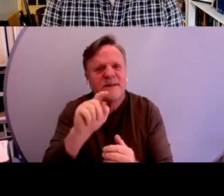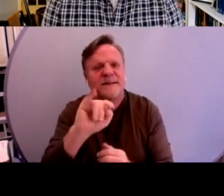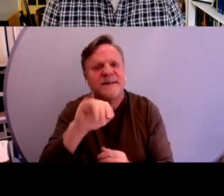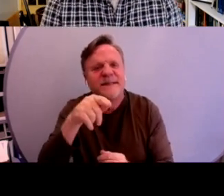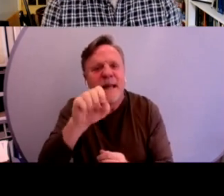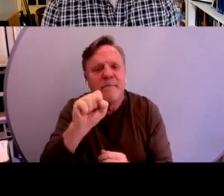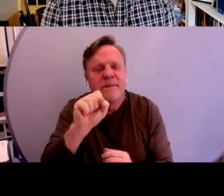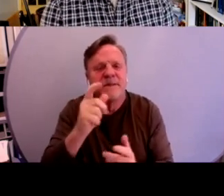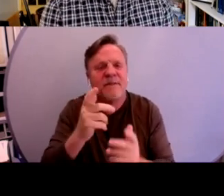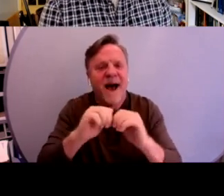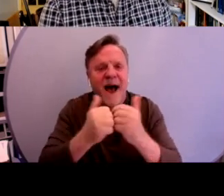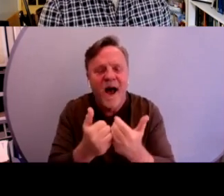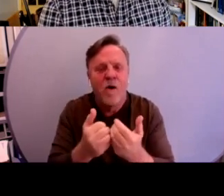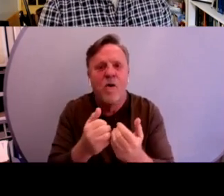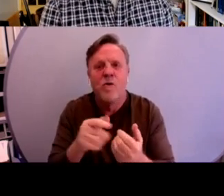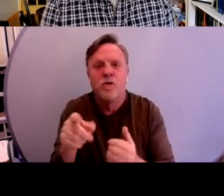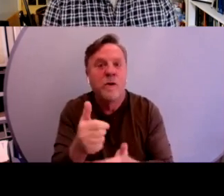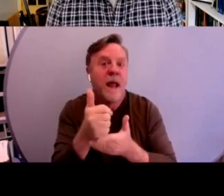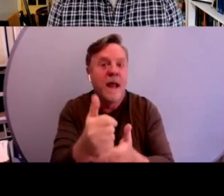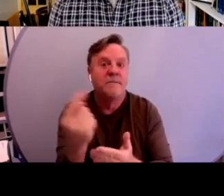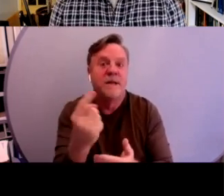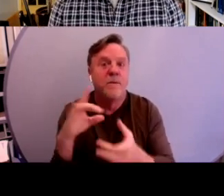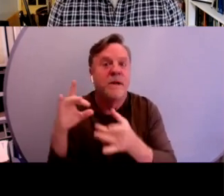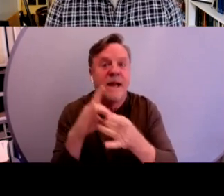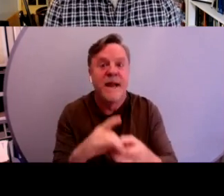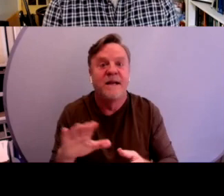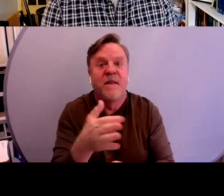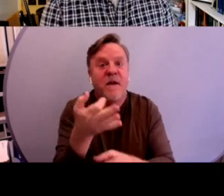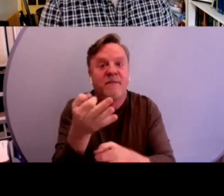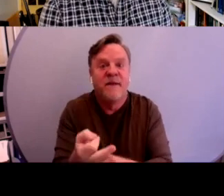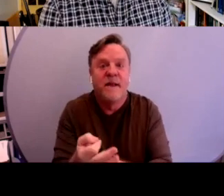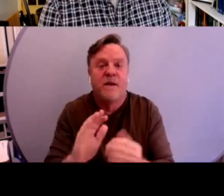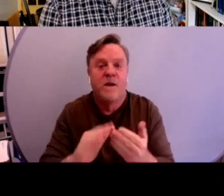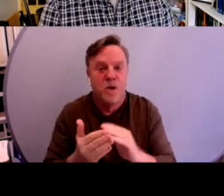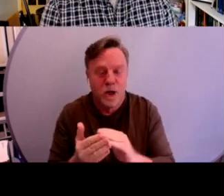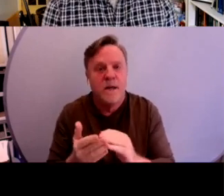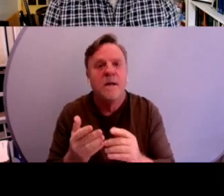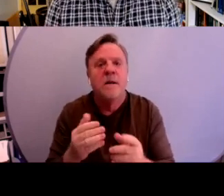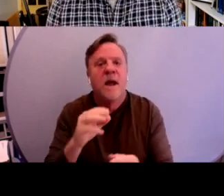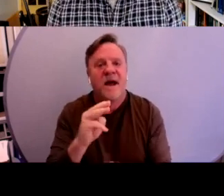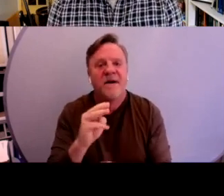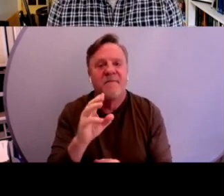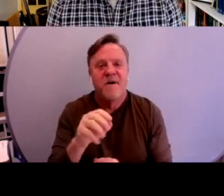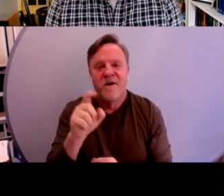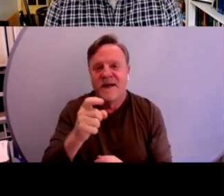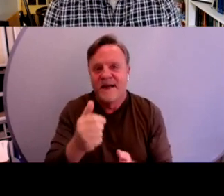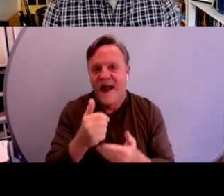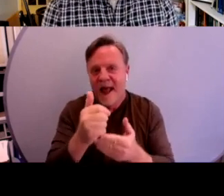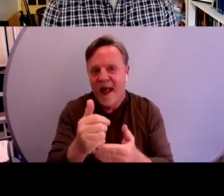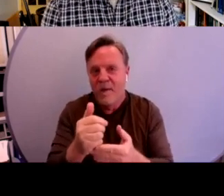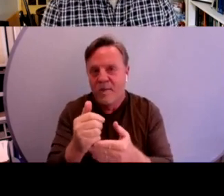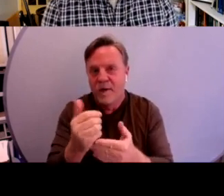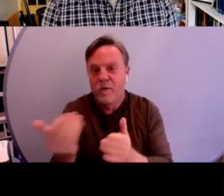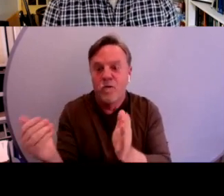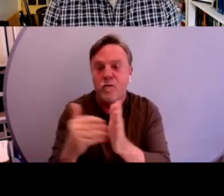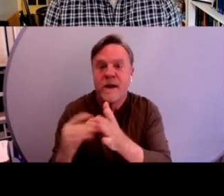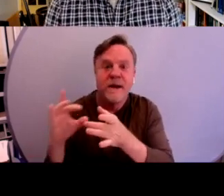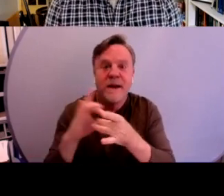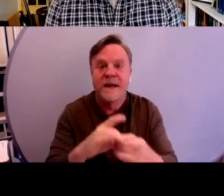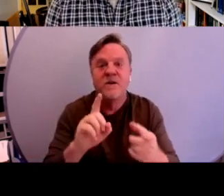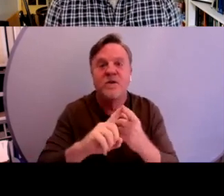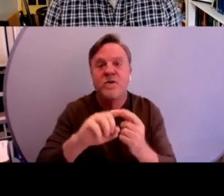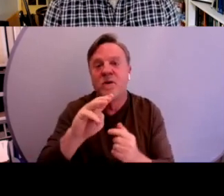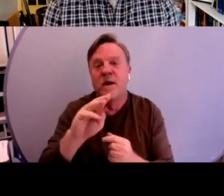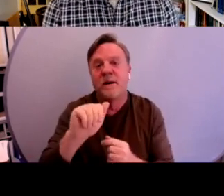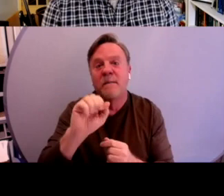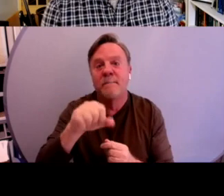how you could help someone connect to their faith community. So Mo needed help reconnecting to a mosque,